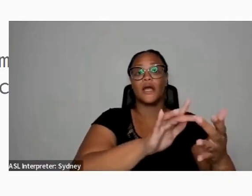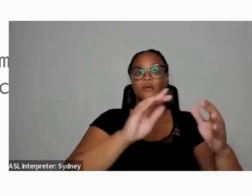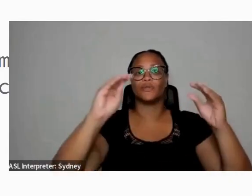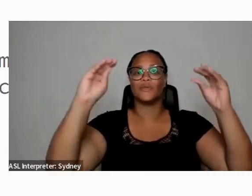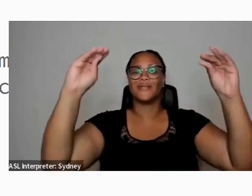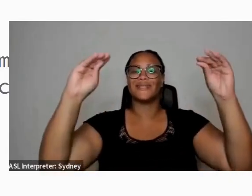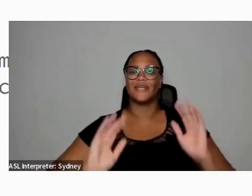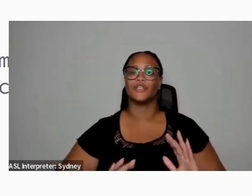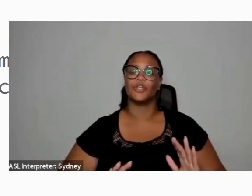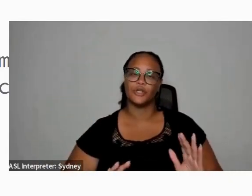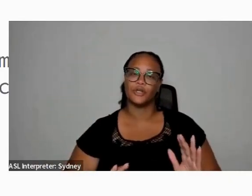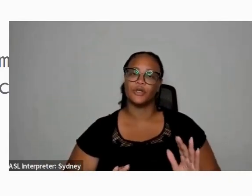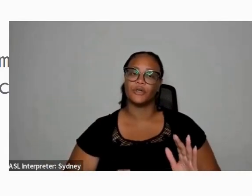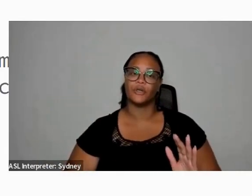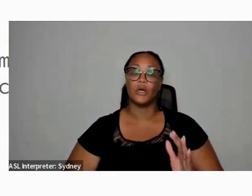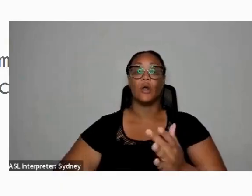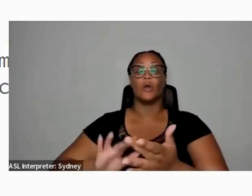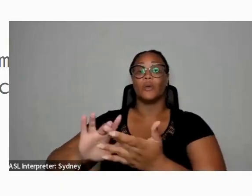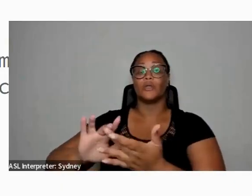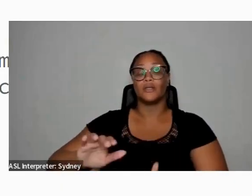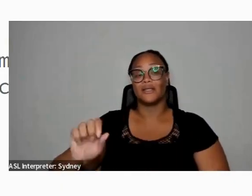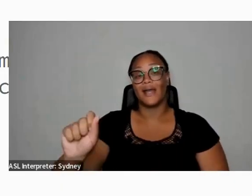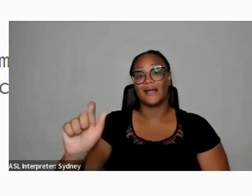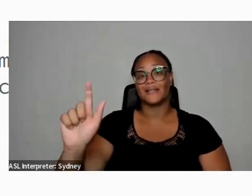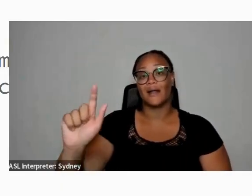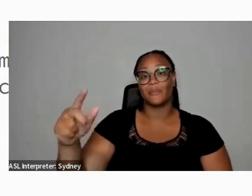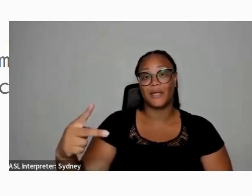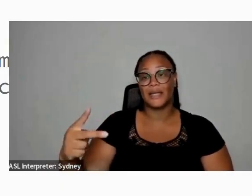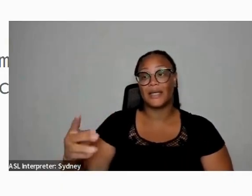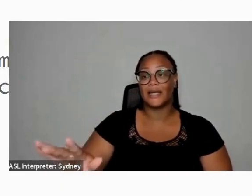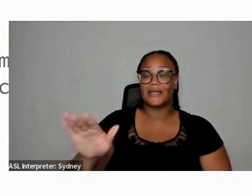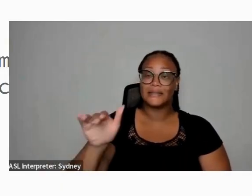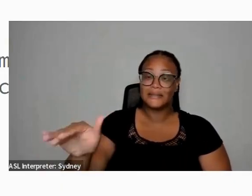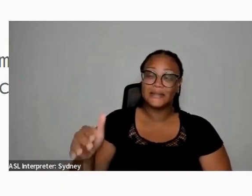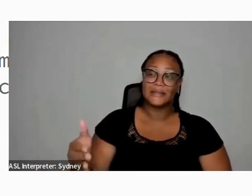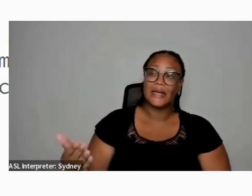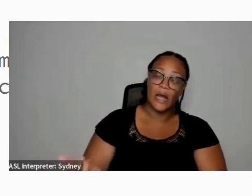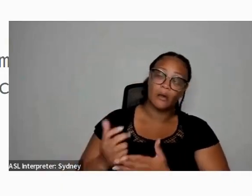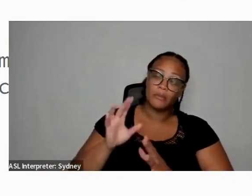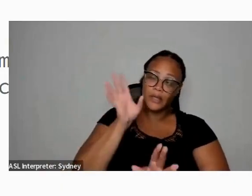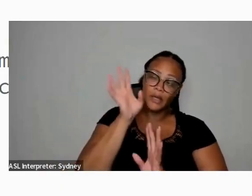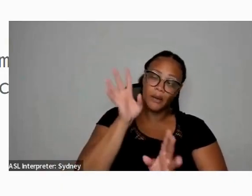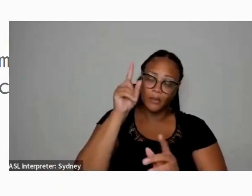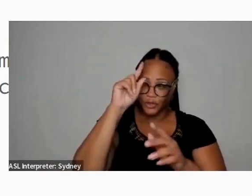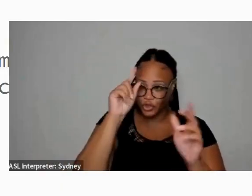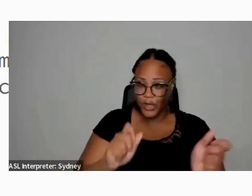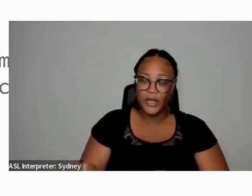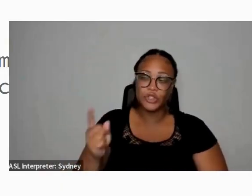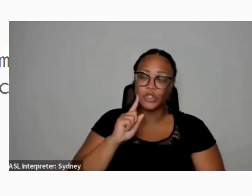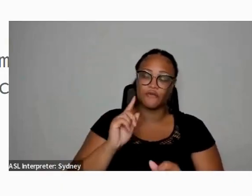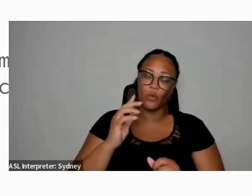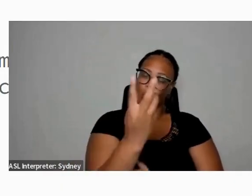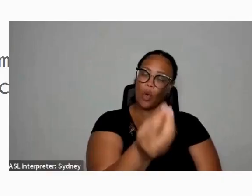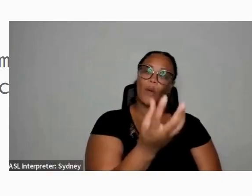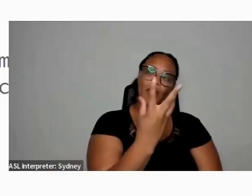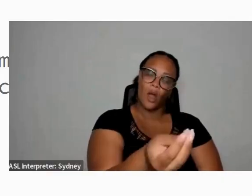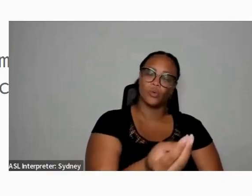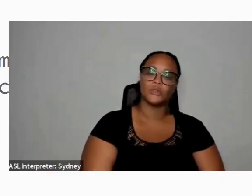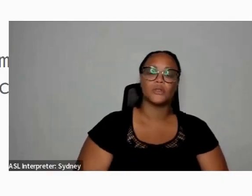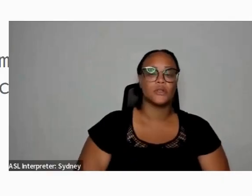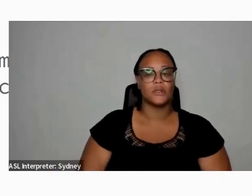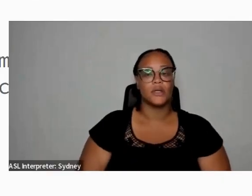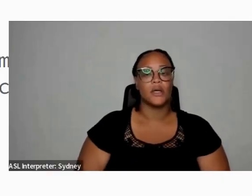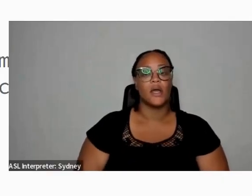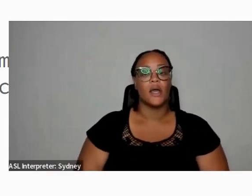teacher or to your student's speech and language pathologist to come up with different strategies, and also talk to them about making